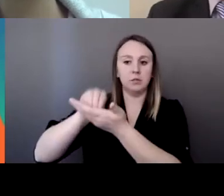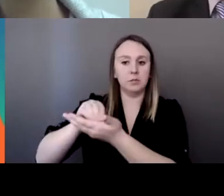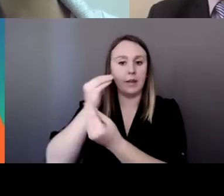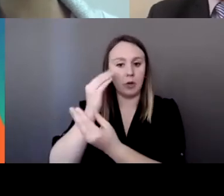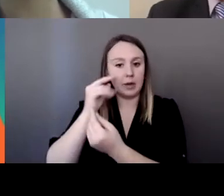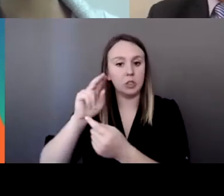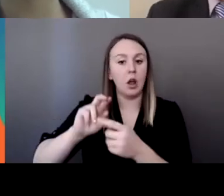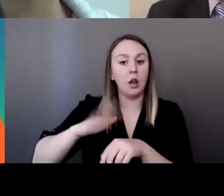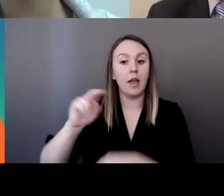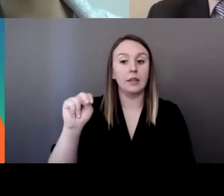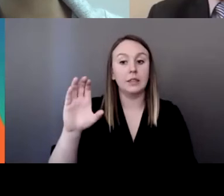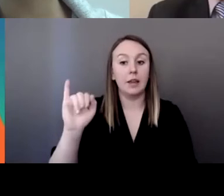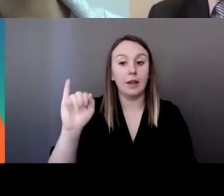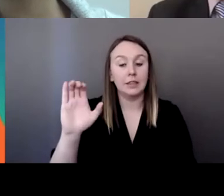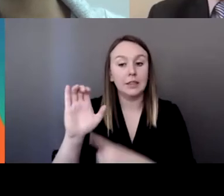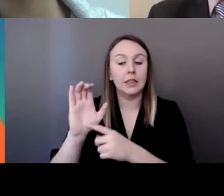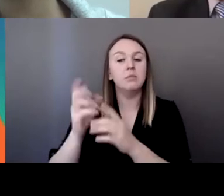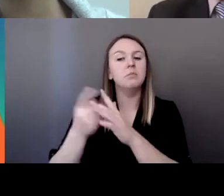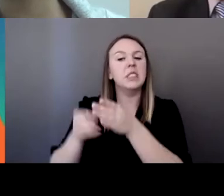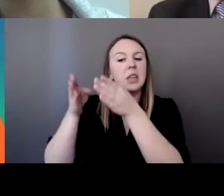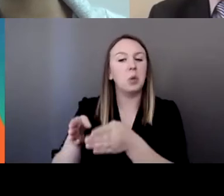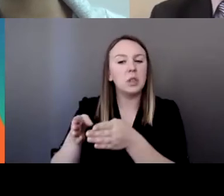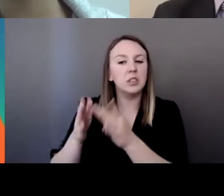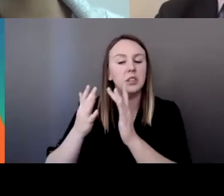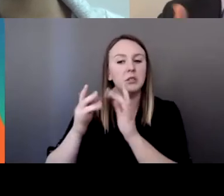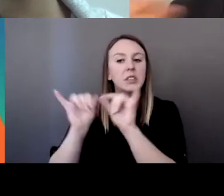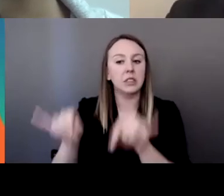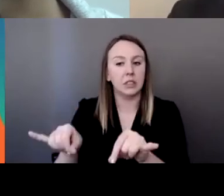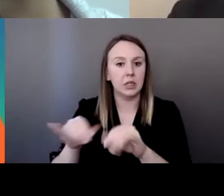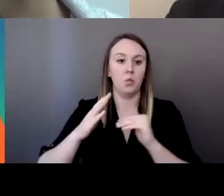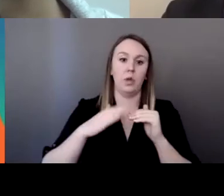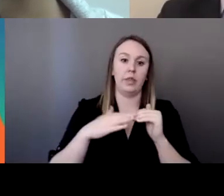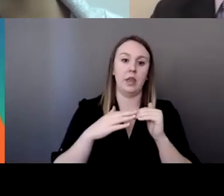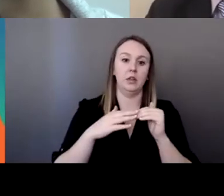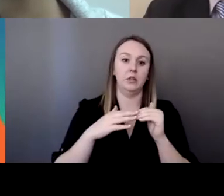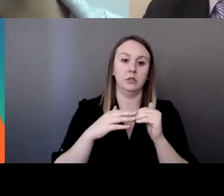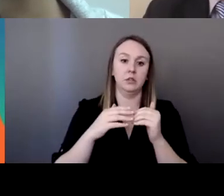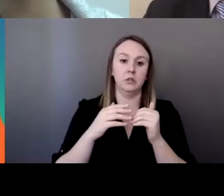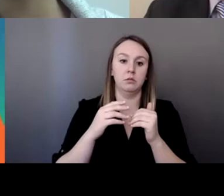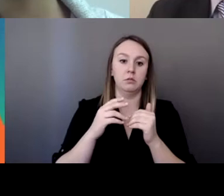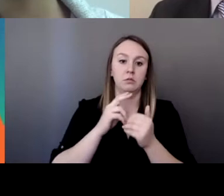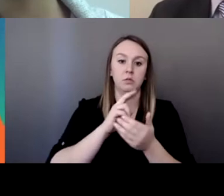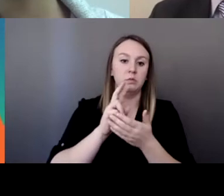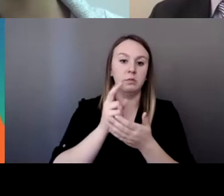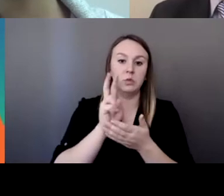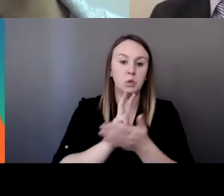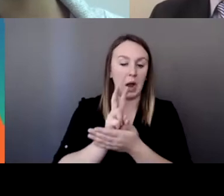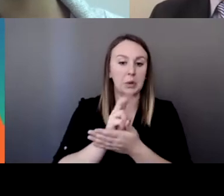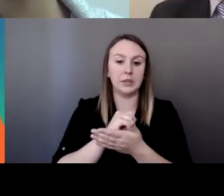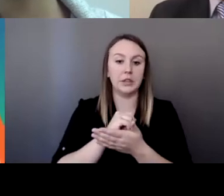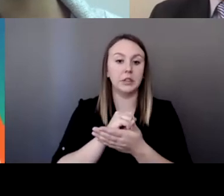within 2 hours. Also for a child who's under supervised care, whether it's